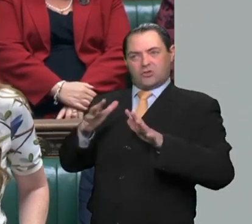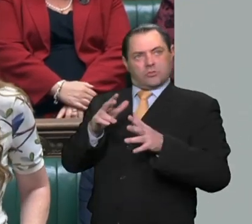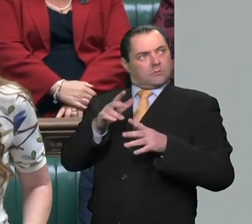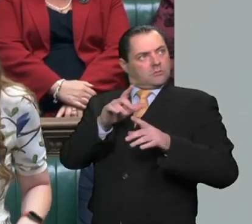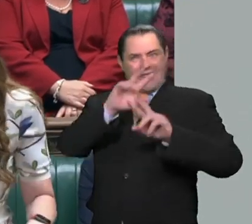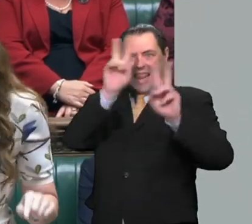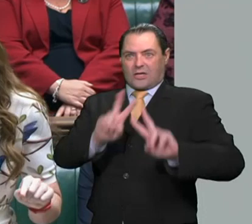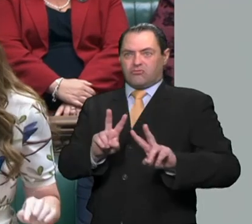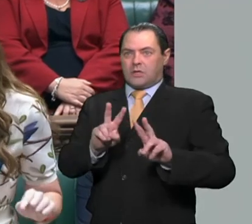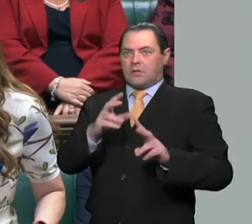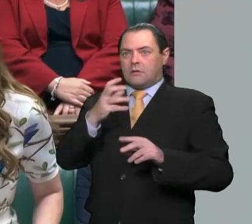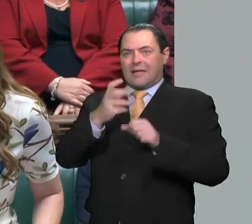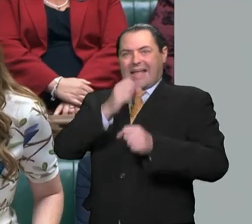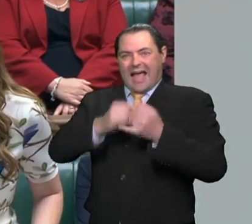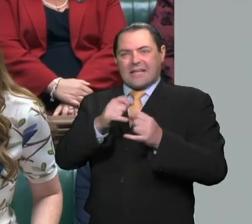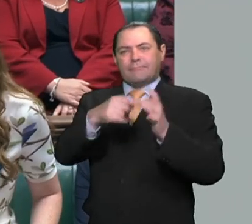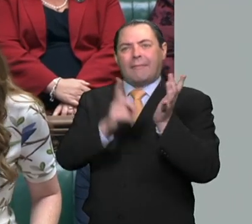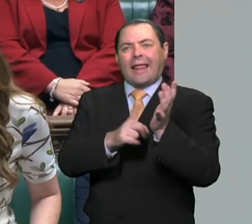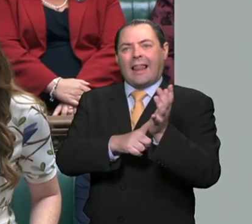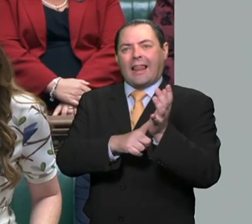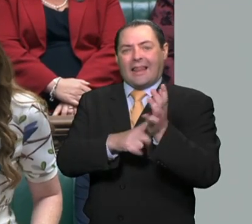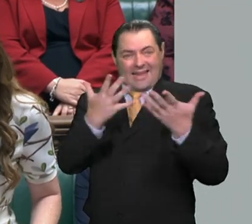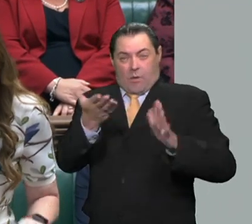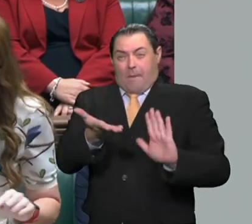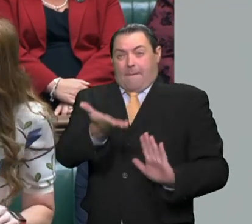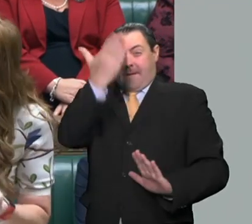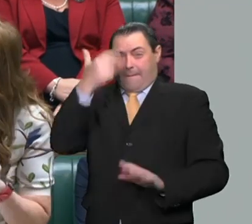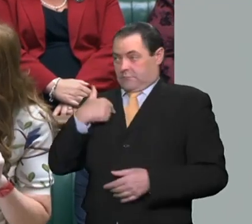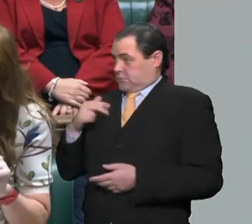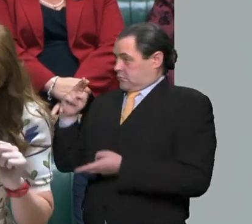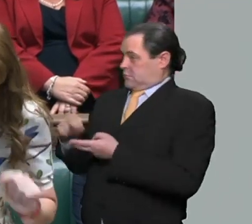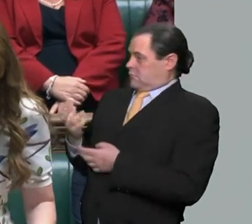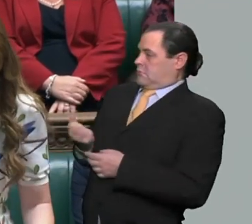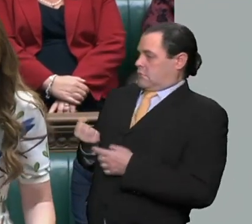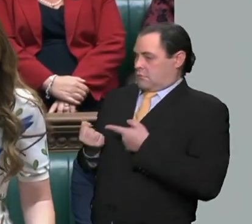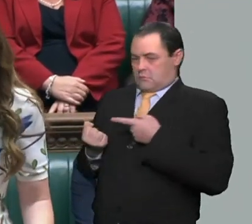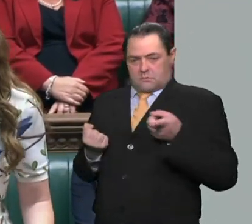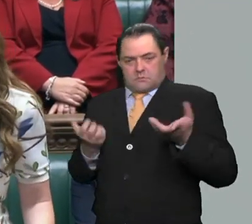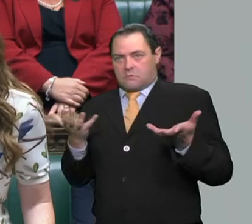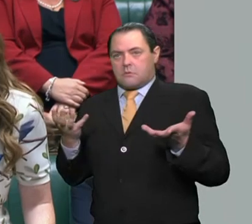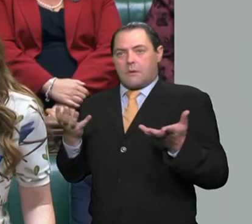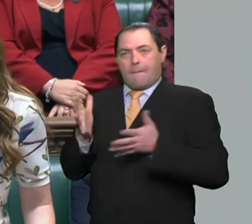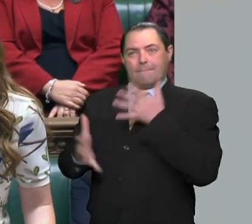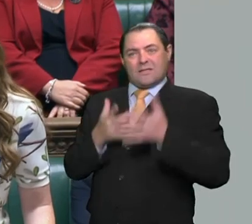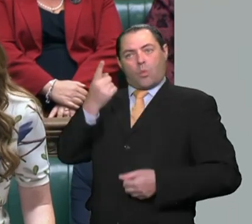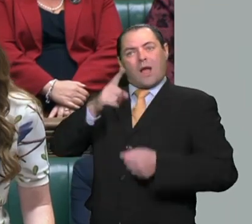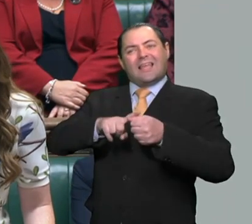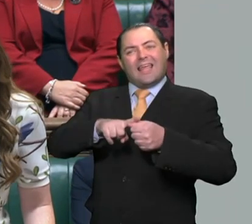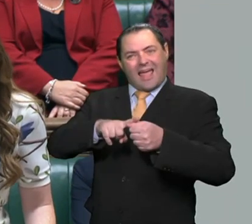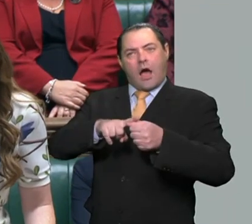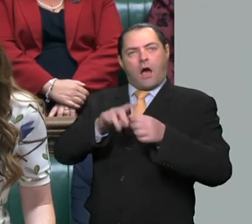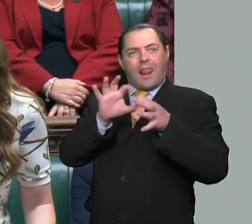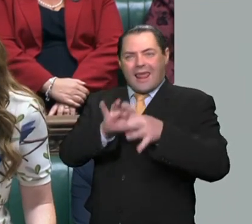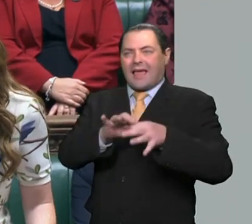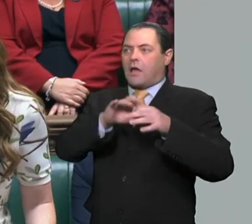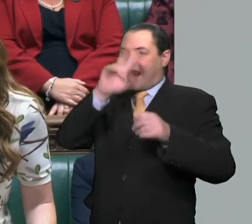bill. Just as energy prices are ballooning, they've chosen to take the money that could cover a year's worth of bills